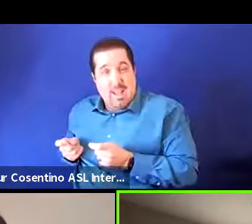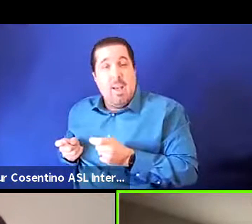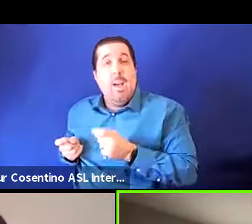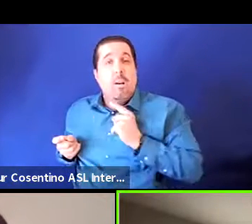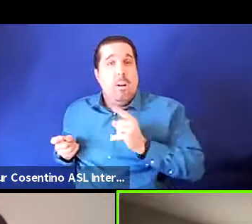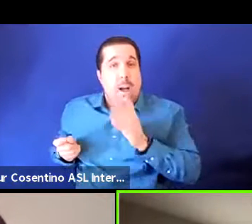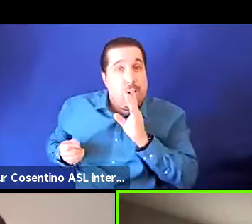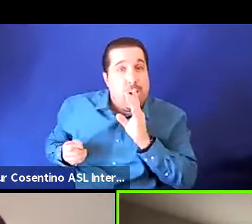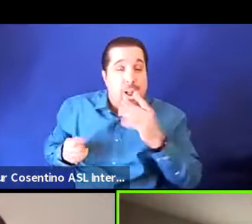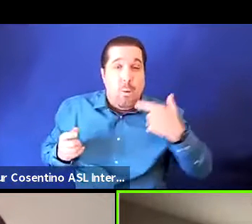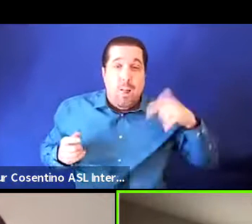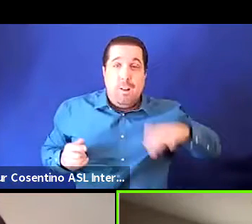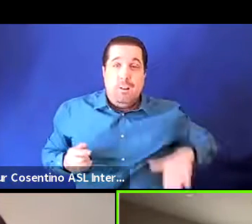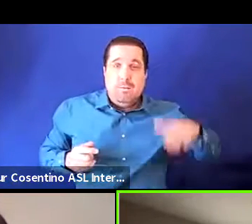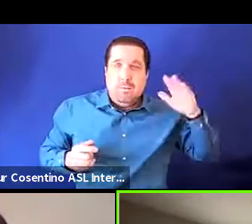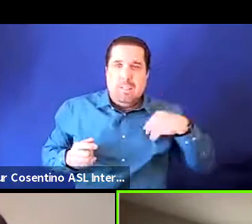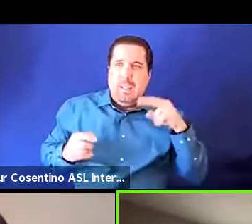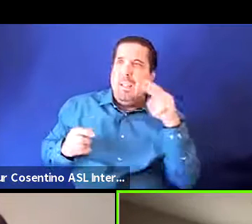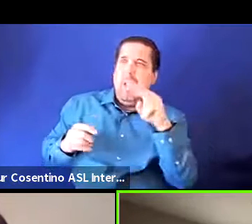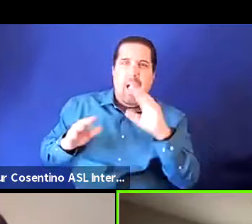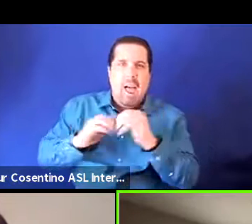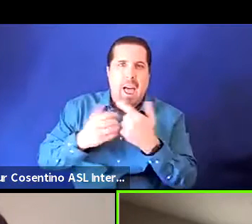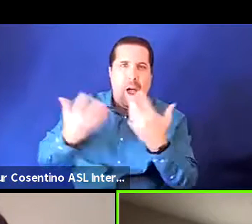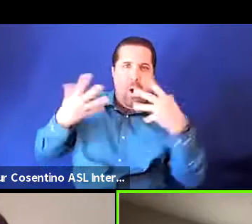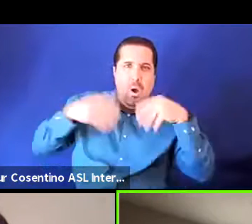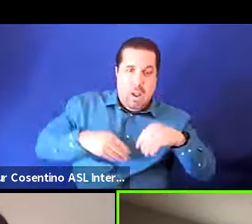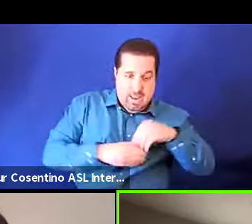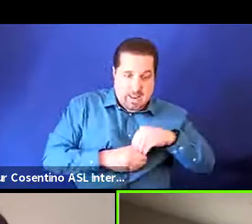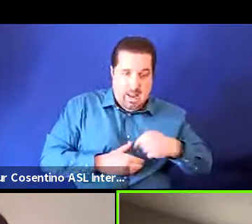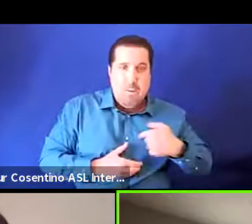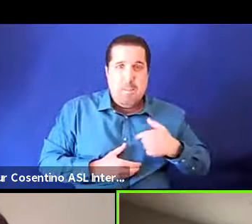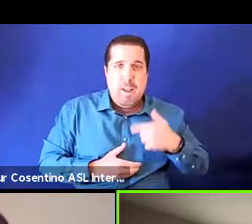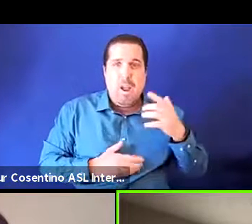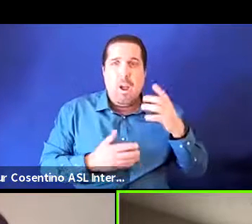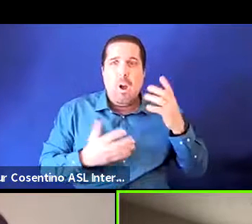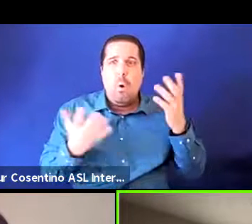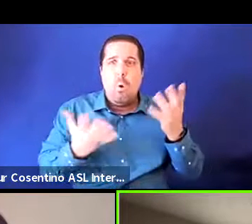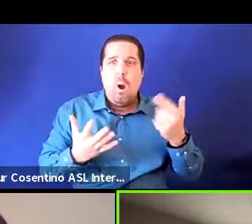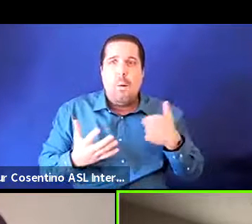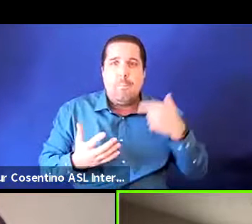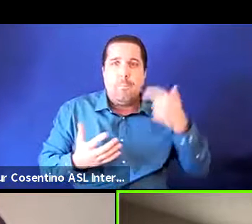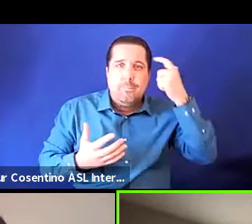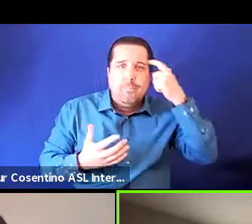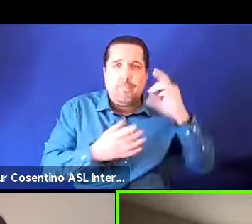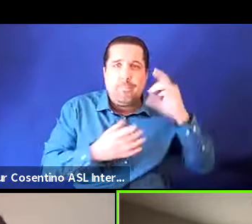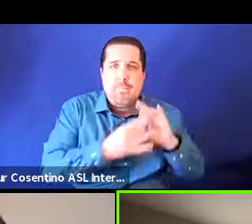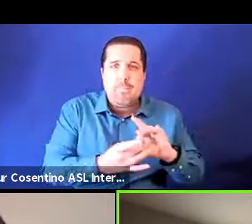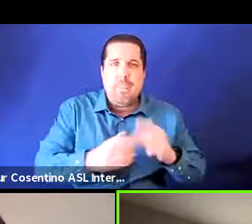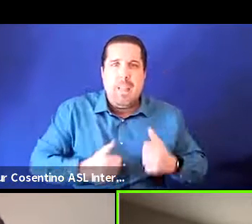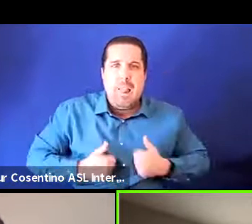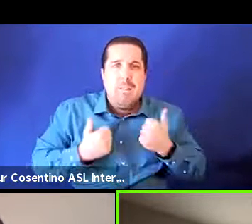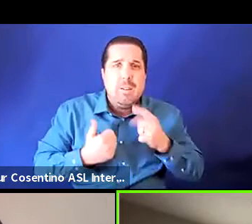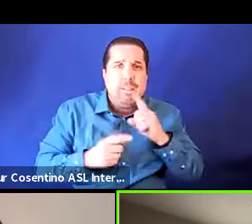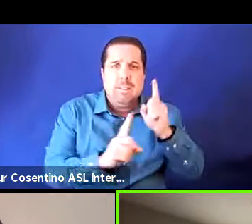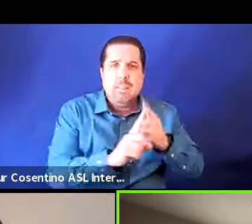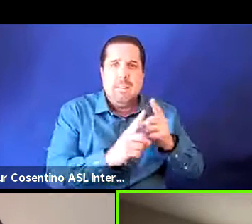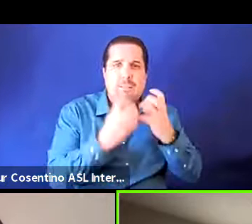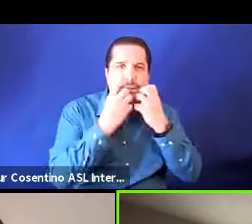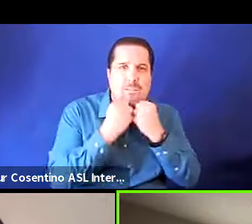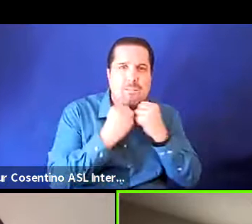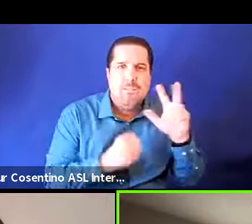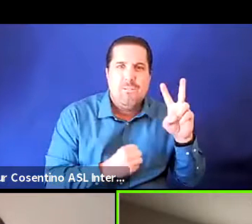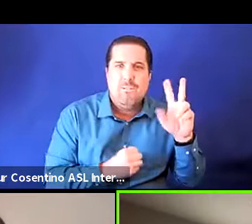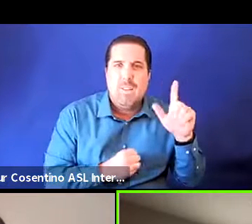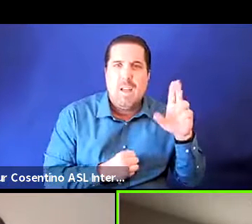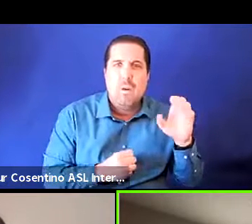young person, but I always knew within me what were my lived values because they were based upon what I witnessed growing up, what